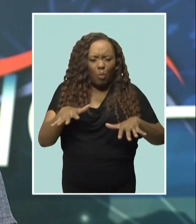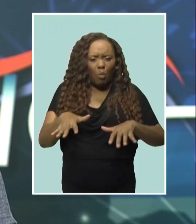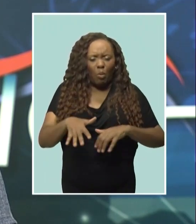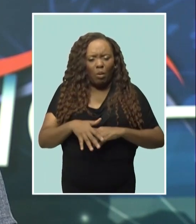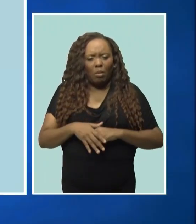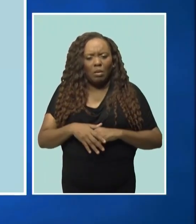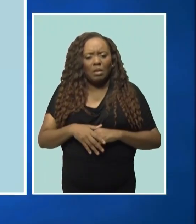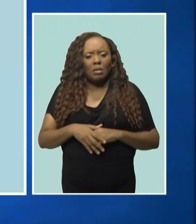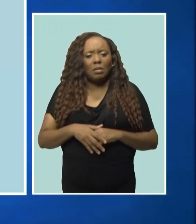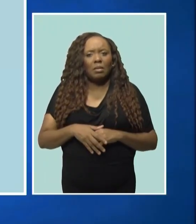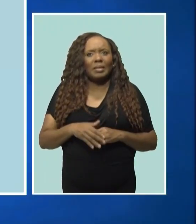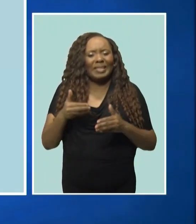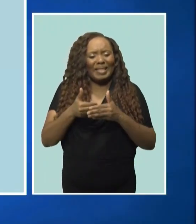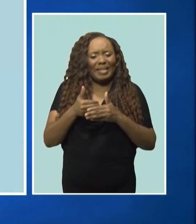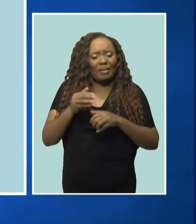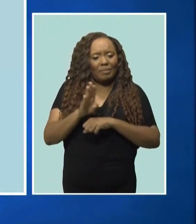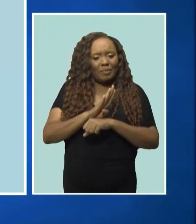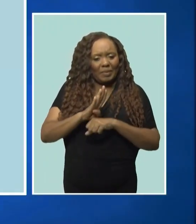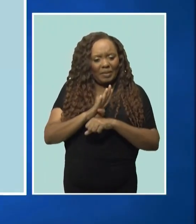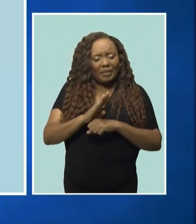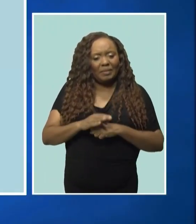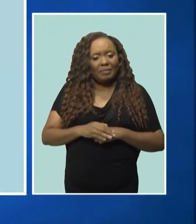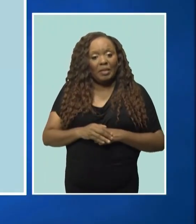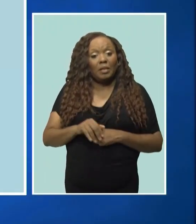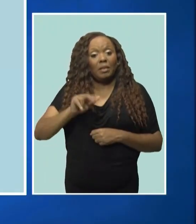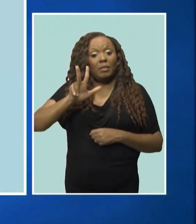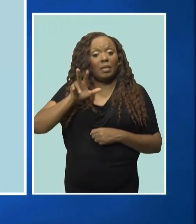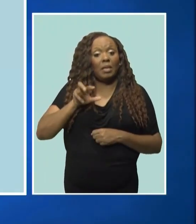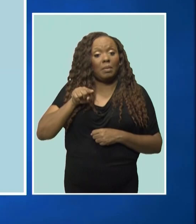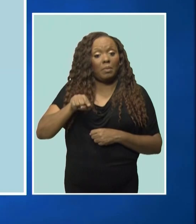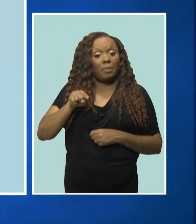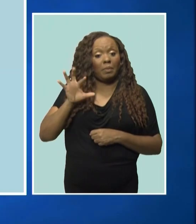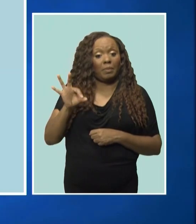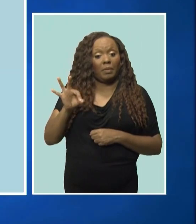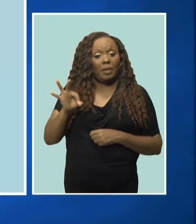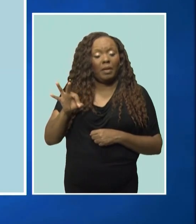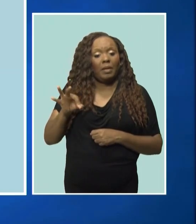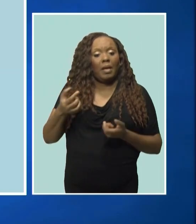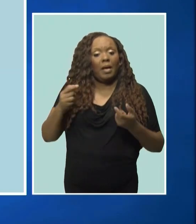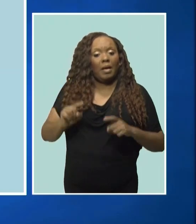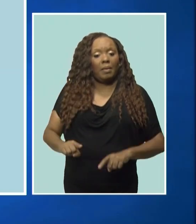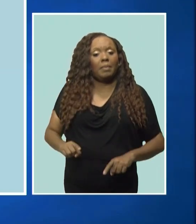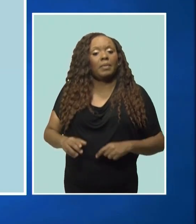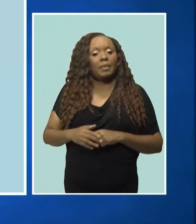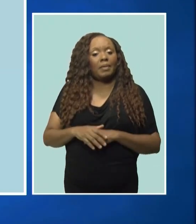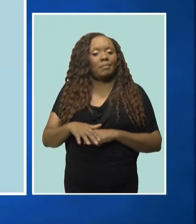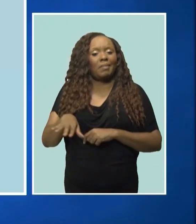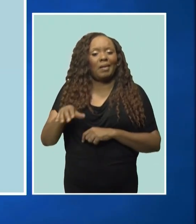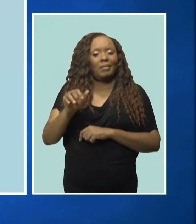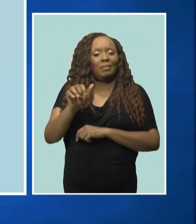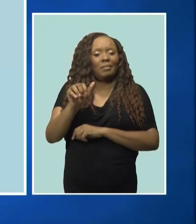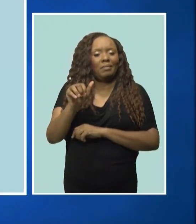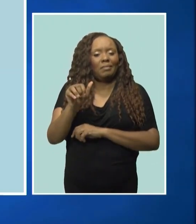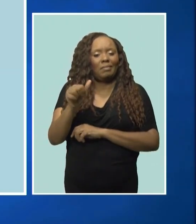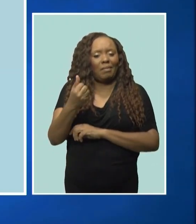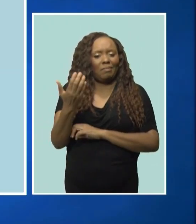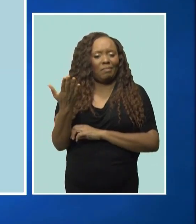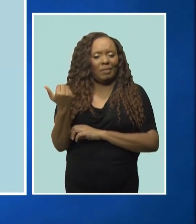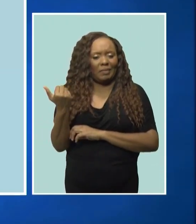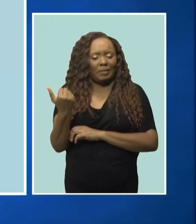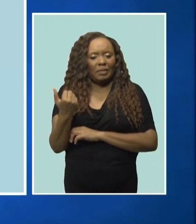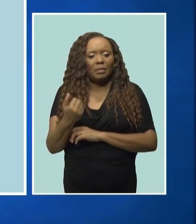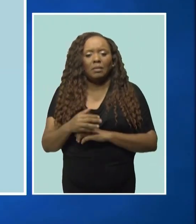University of the West Indies says the 3.9 quake was recorded at 15 minutes past 10. It was located